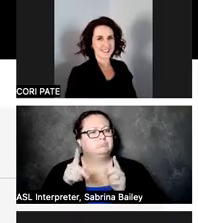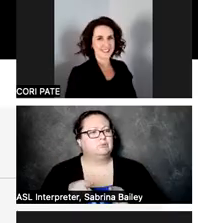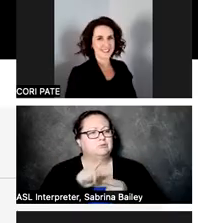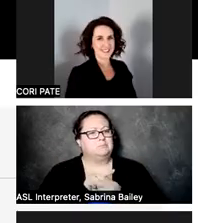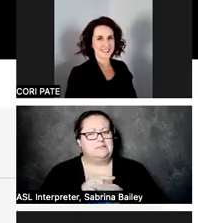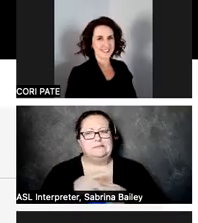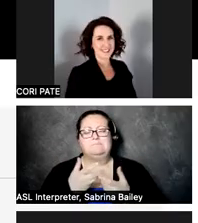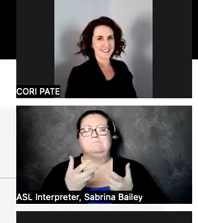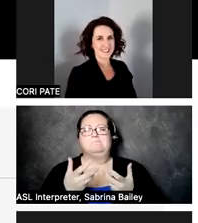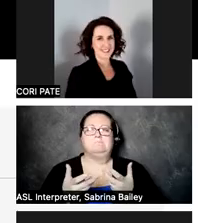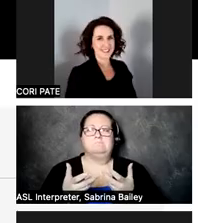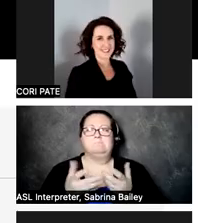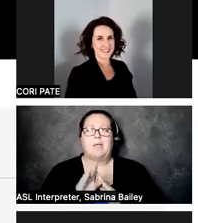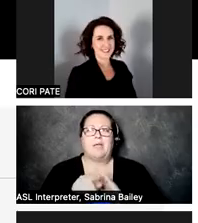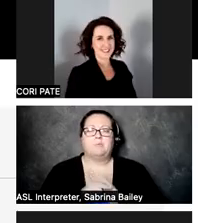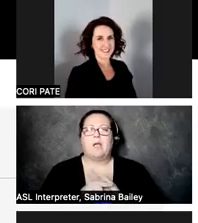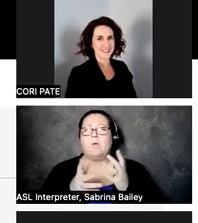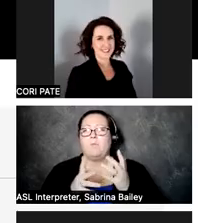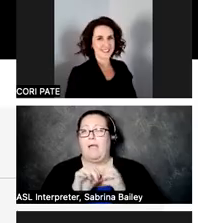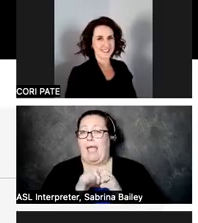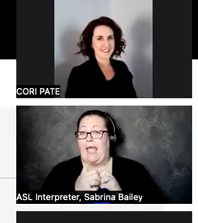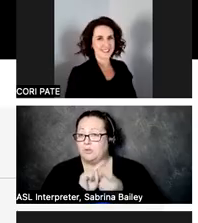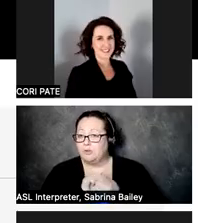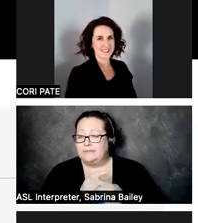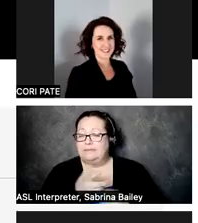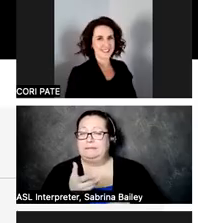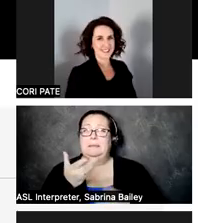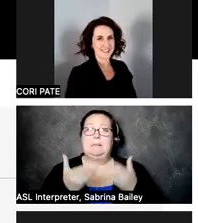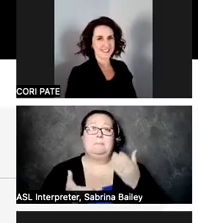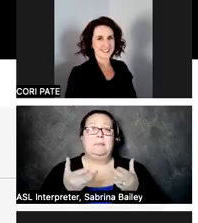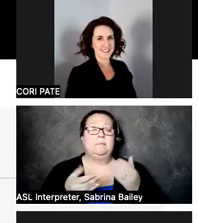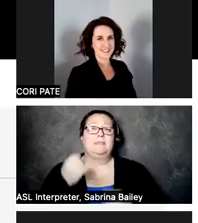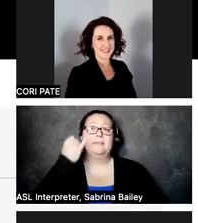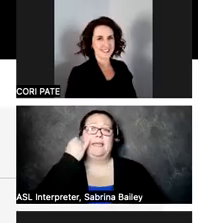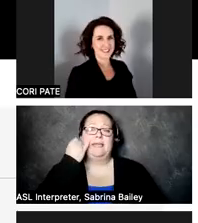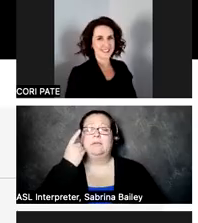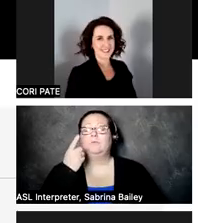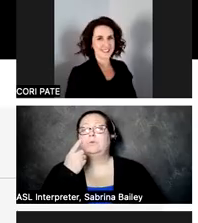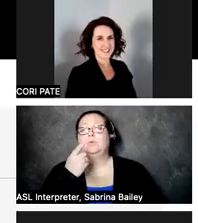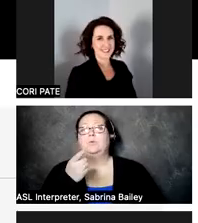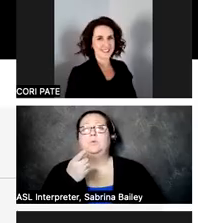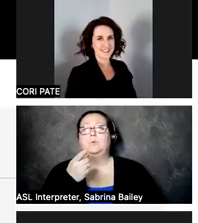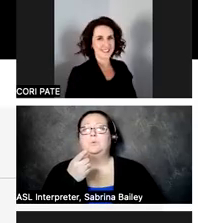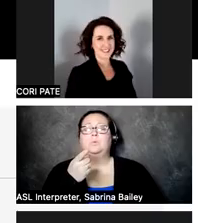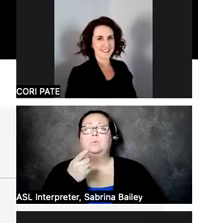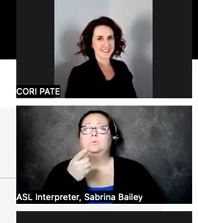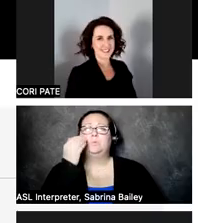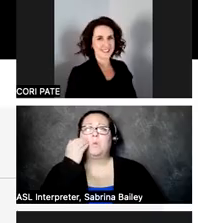And it depends on how you're meeting. So maybe if if there was some type